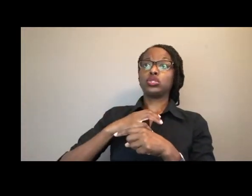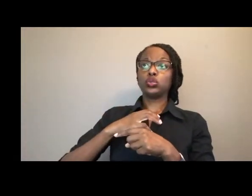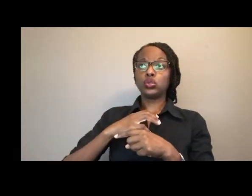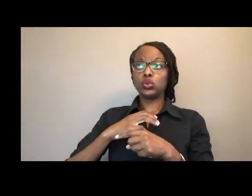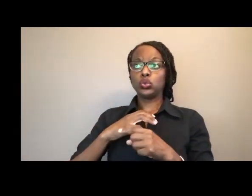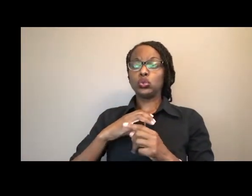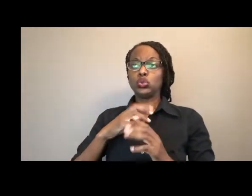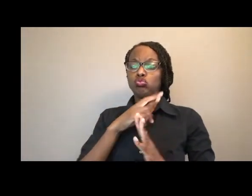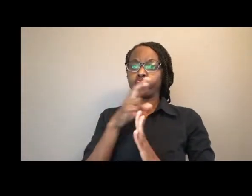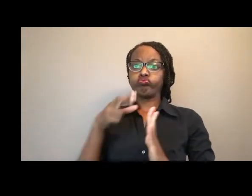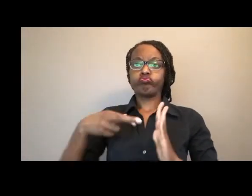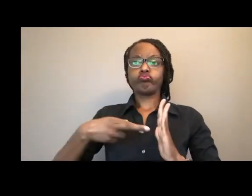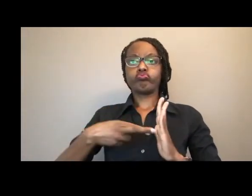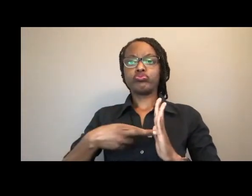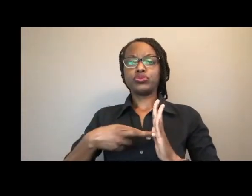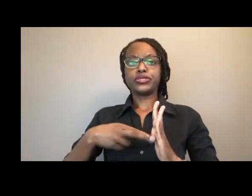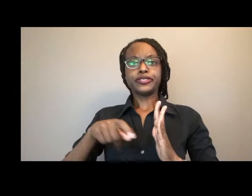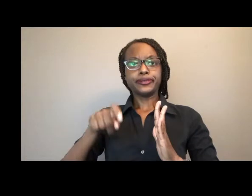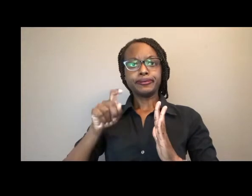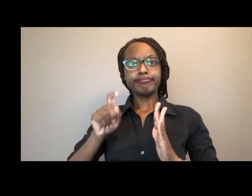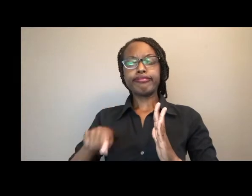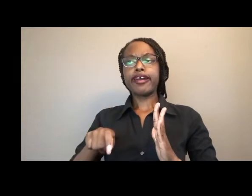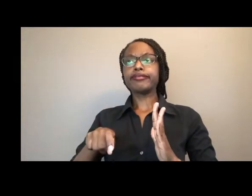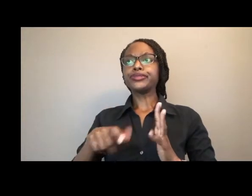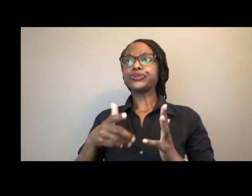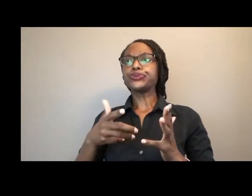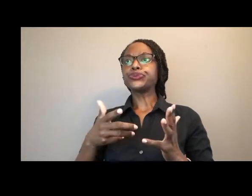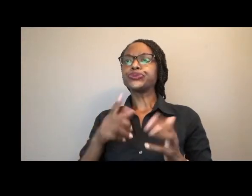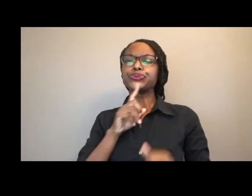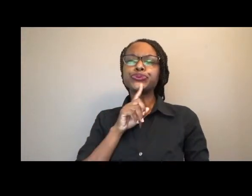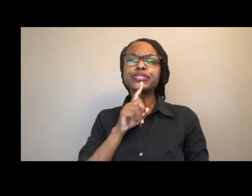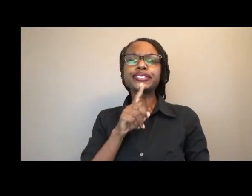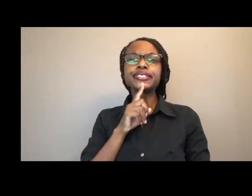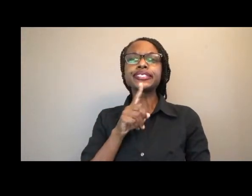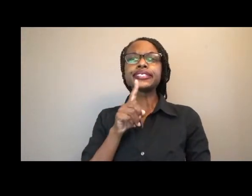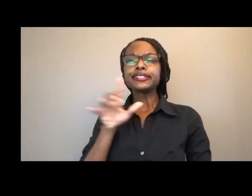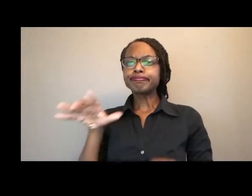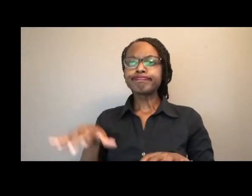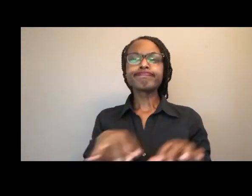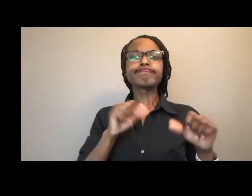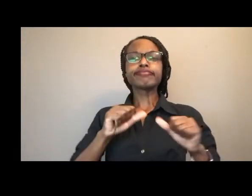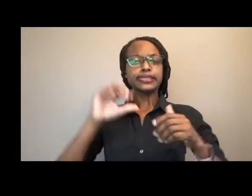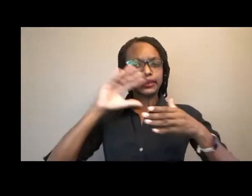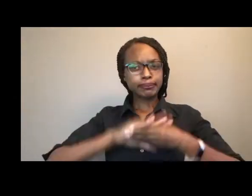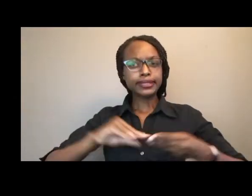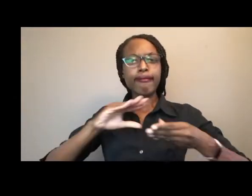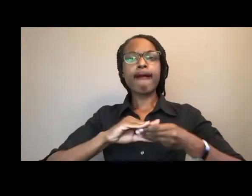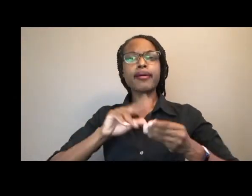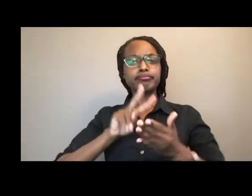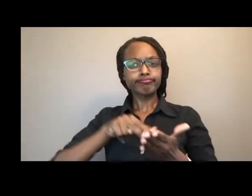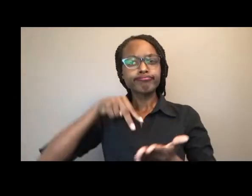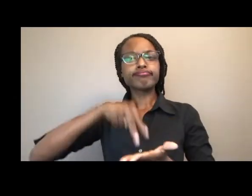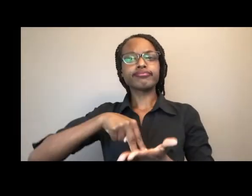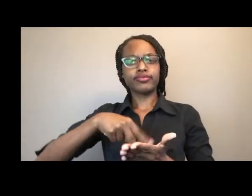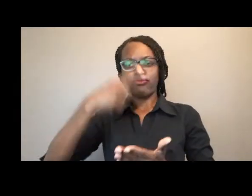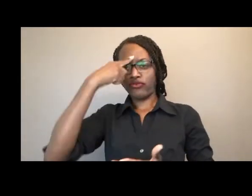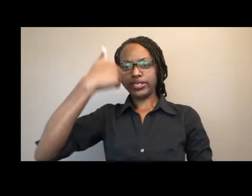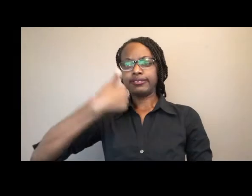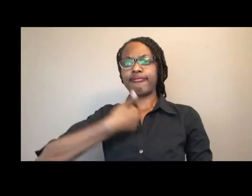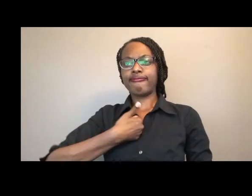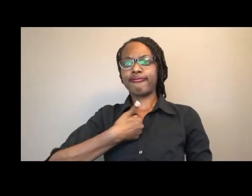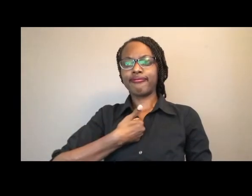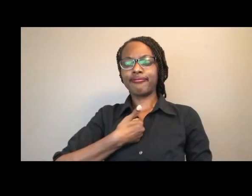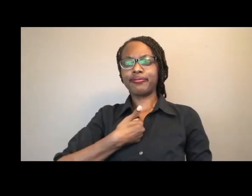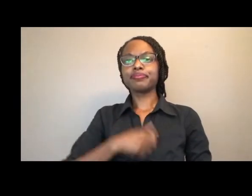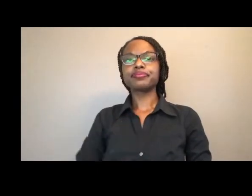role where you have to really speak up for yourself. Self-advocacy means